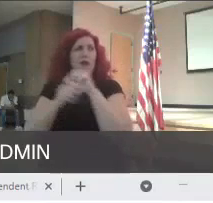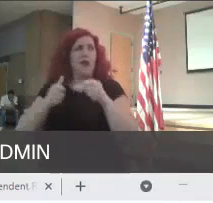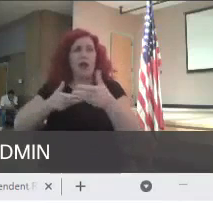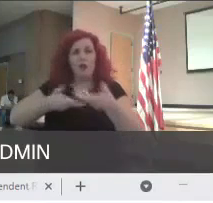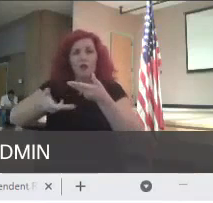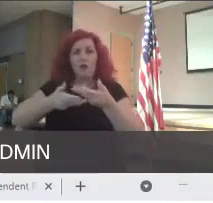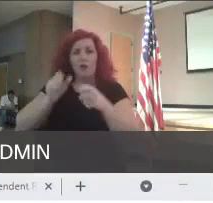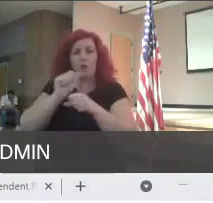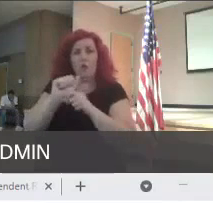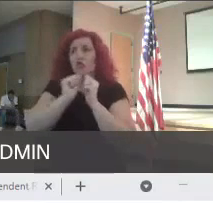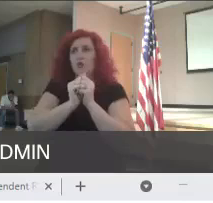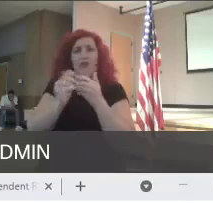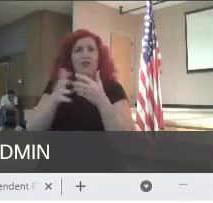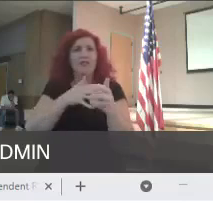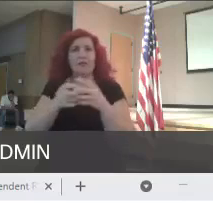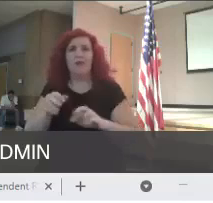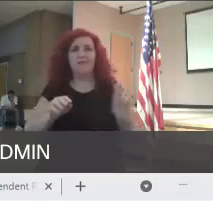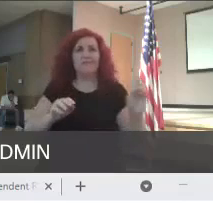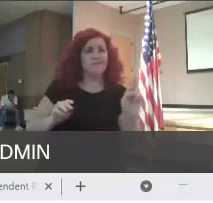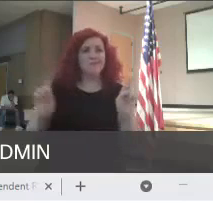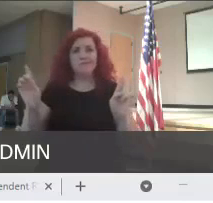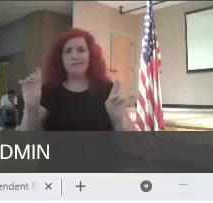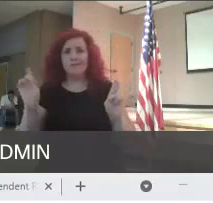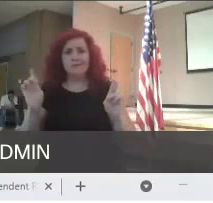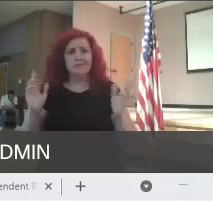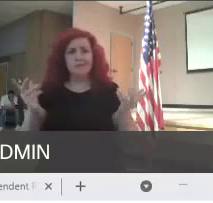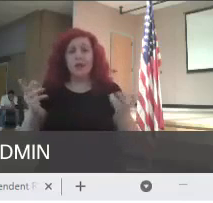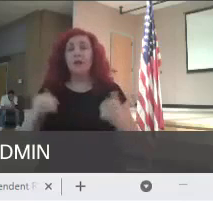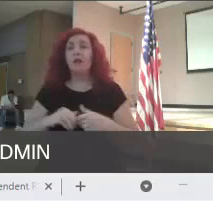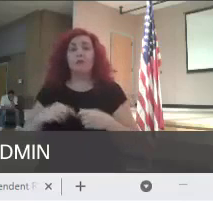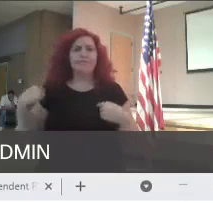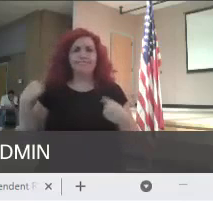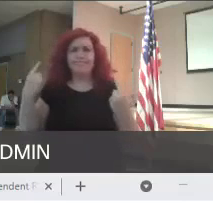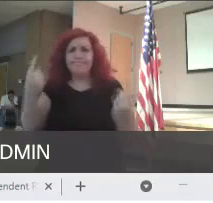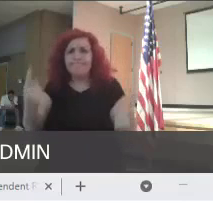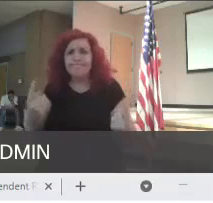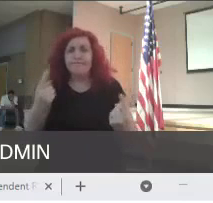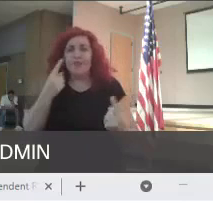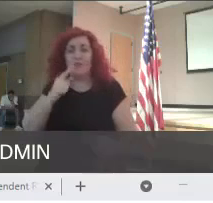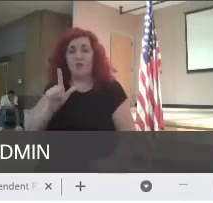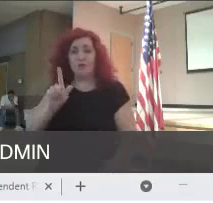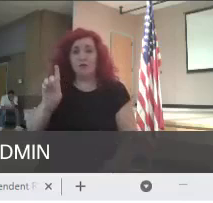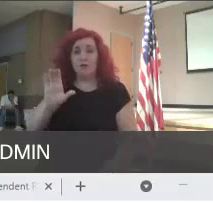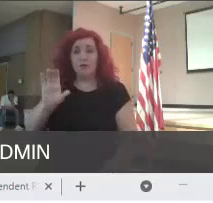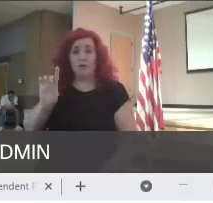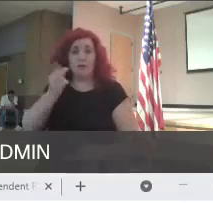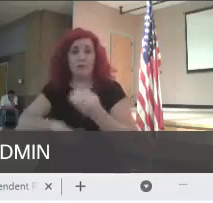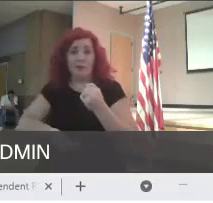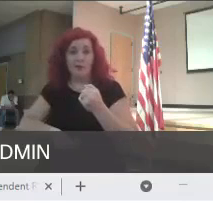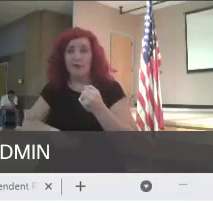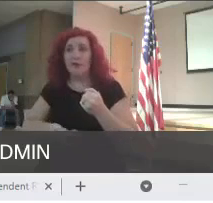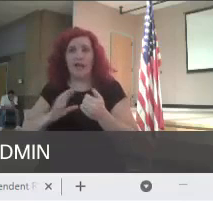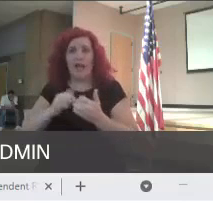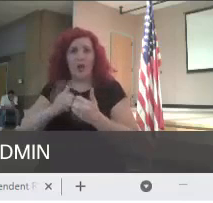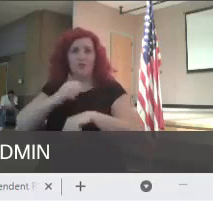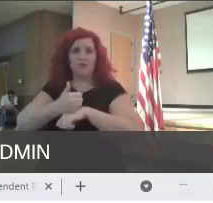together, regardless of party. And we have done that with both our legislative and our congressional districts the way they are